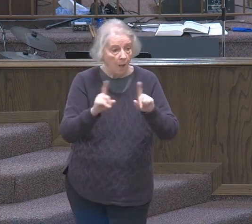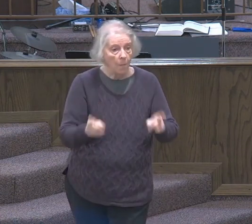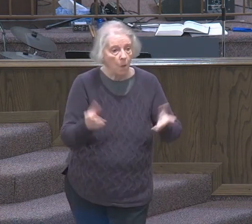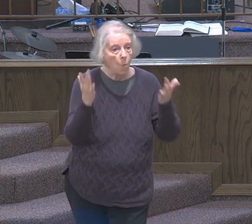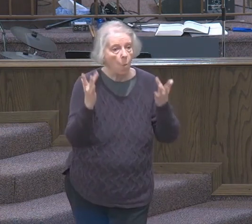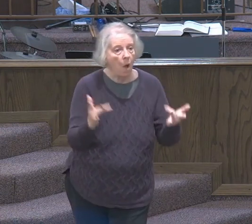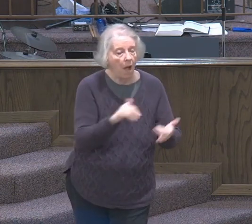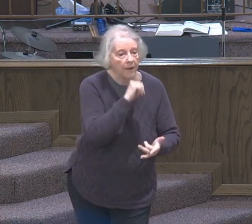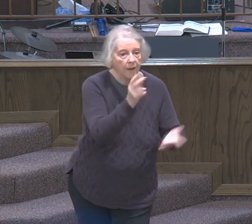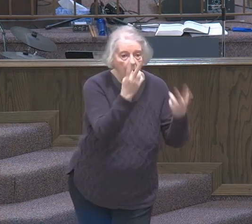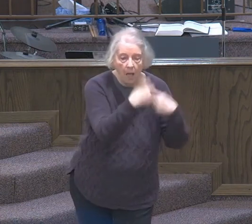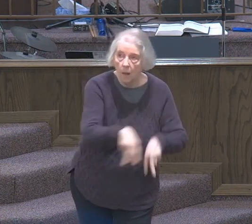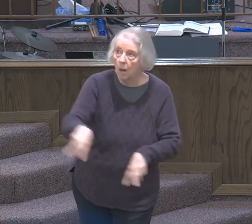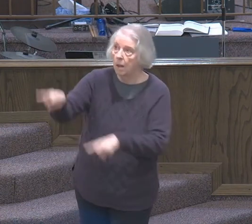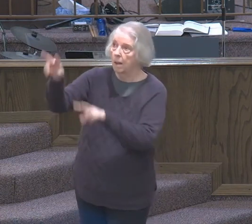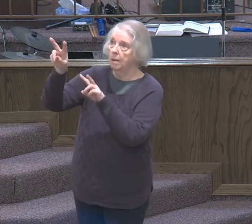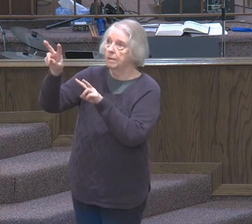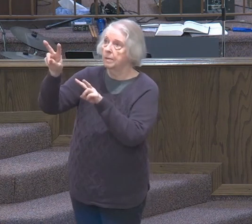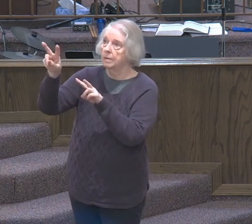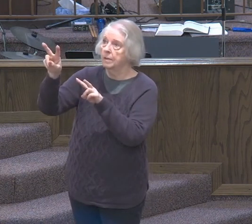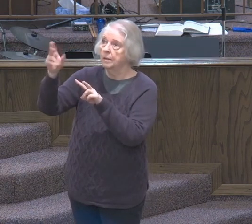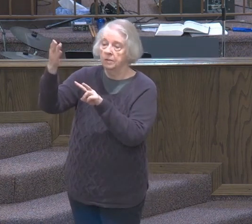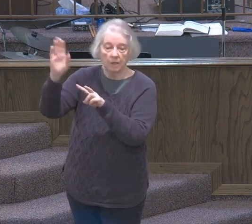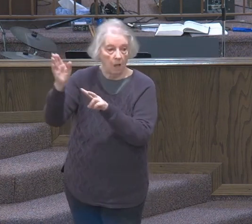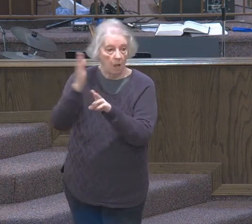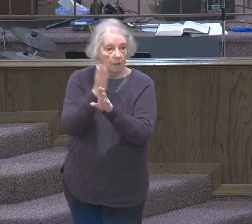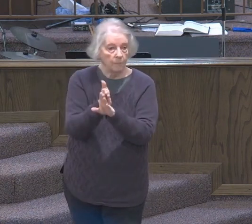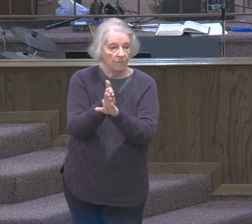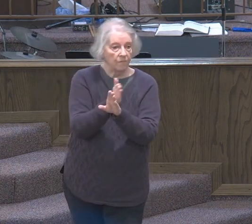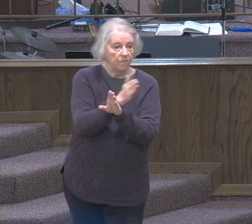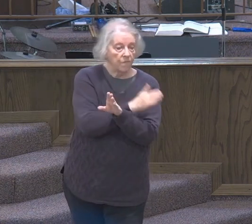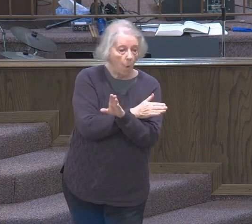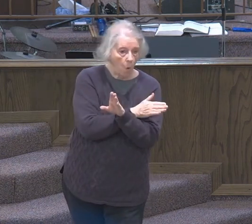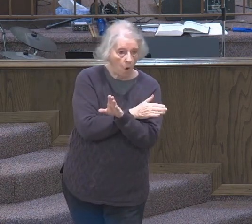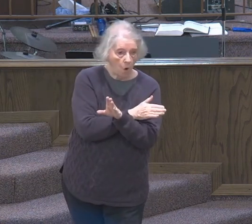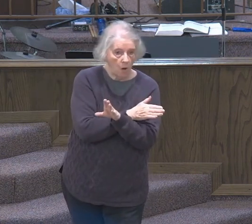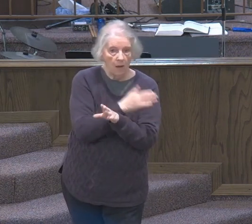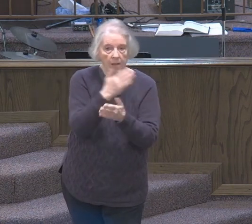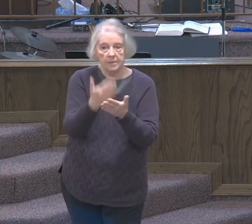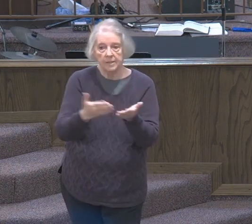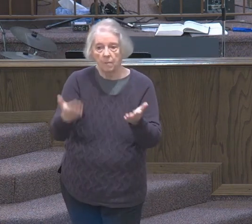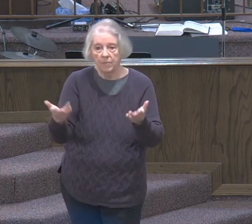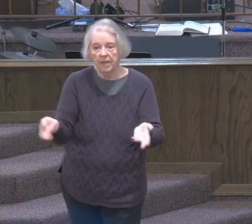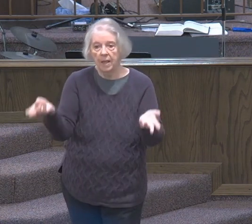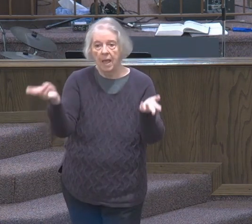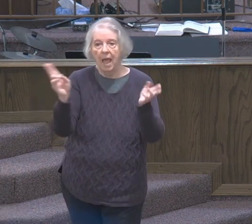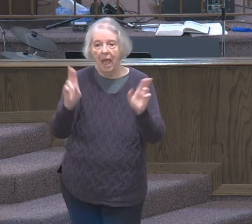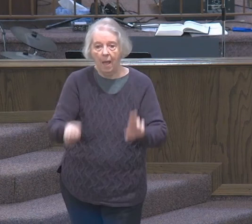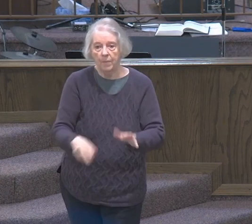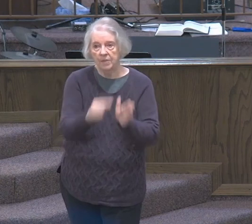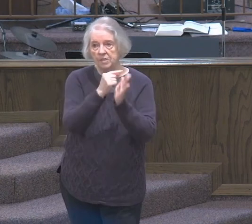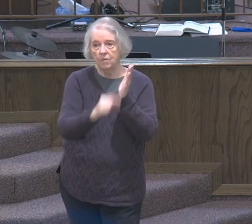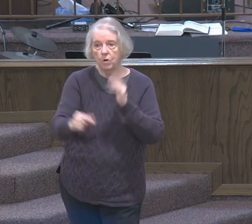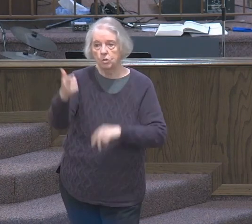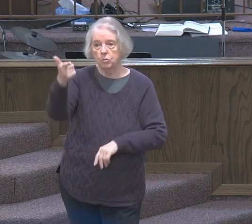before the battle. And the result was they went back to Jerusalem in verse 28. They went back